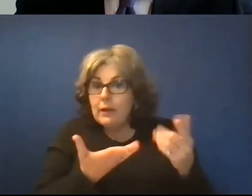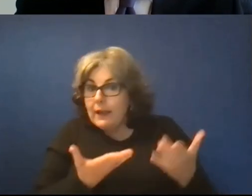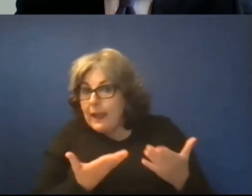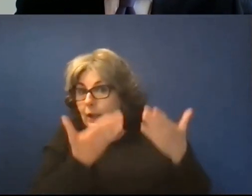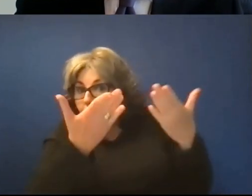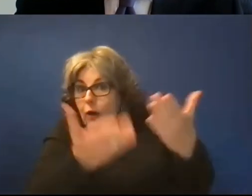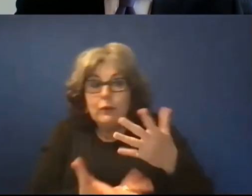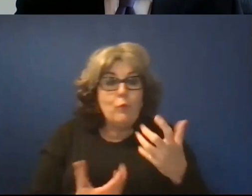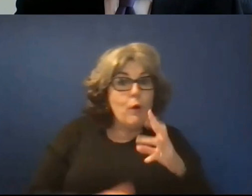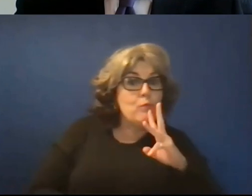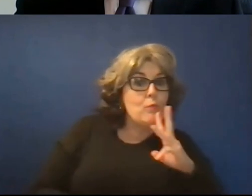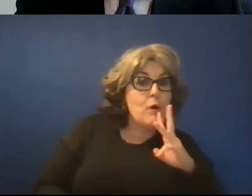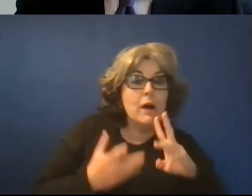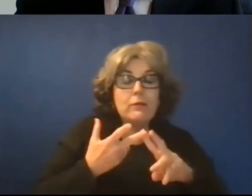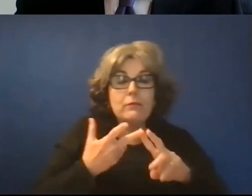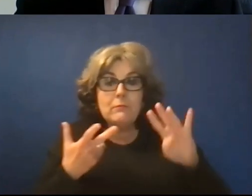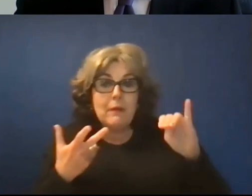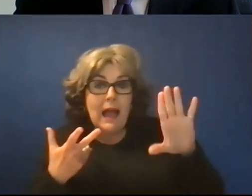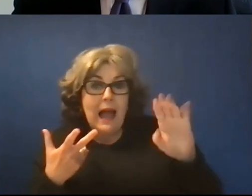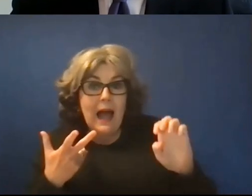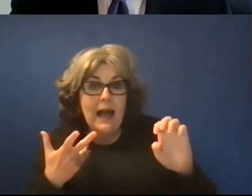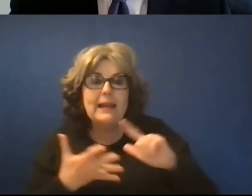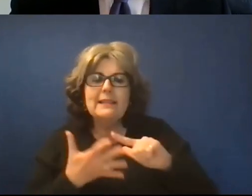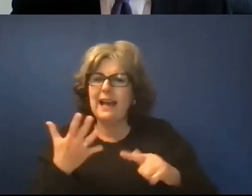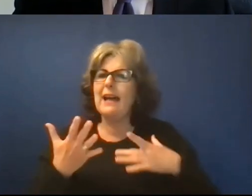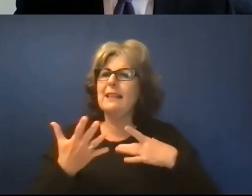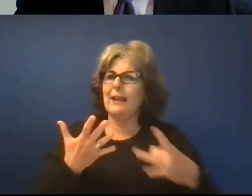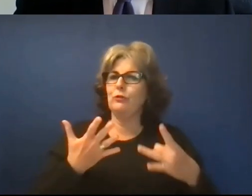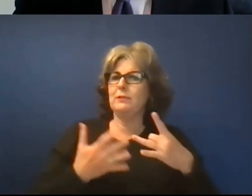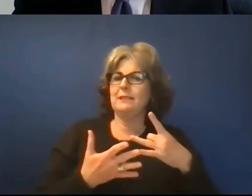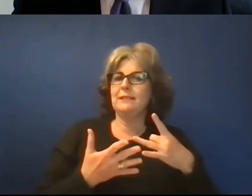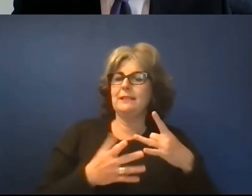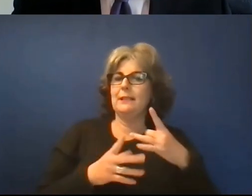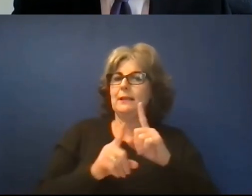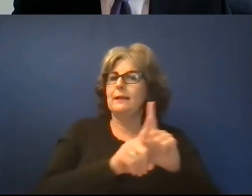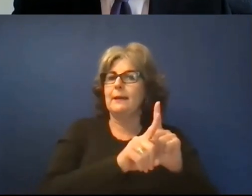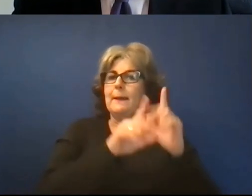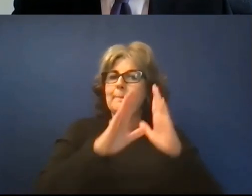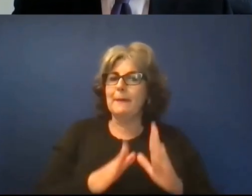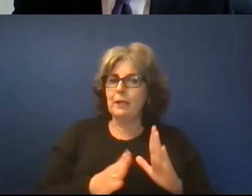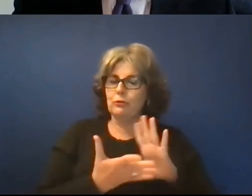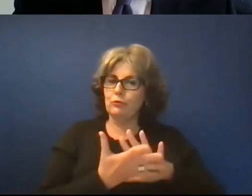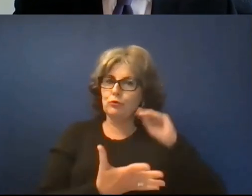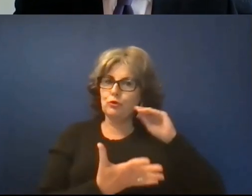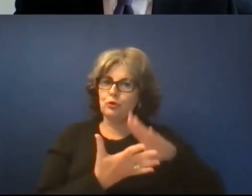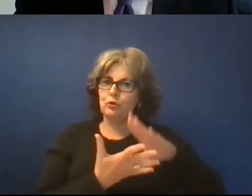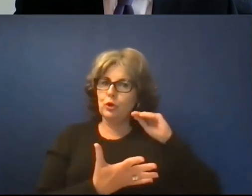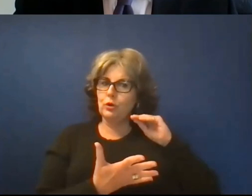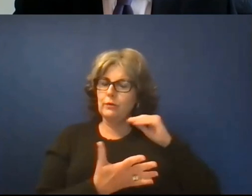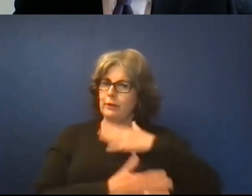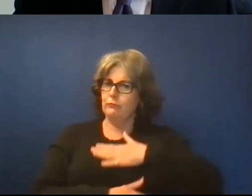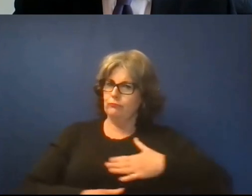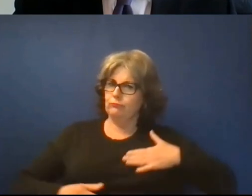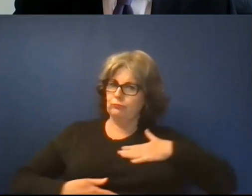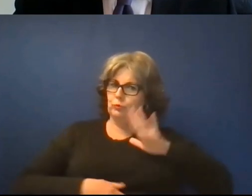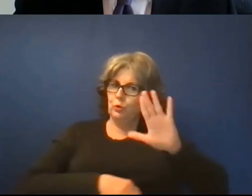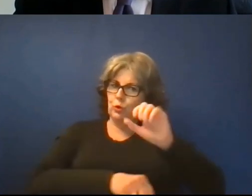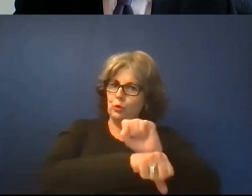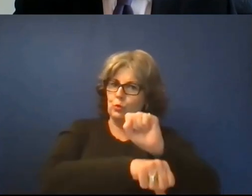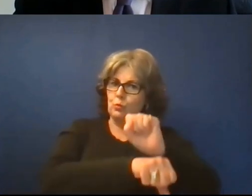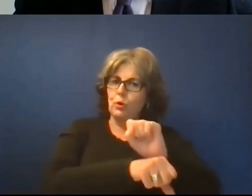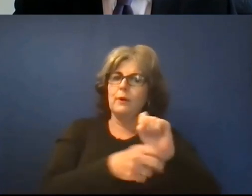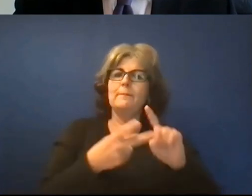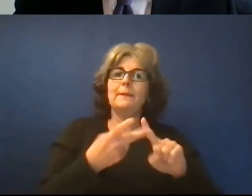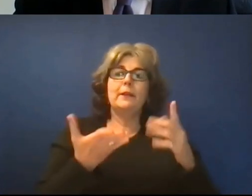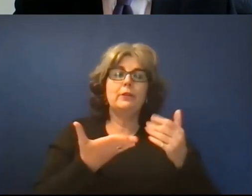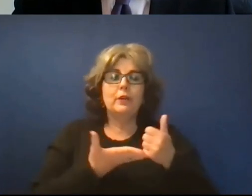some water, ice? You know, I like to see that as well. And it lets me know that, you know, you enjoy what you're doing and you here